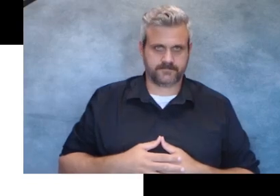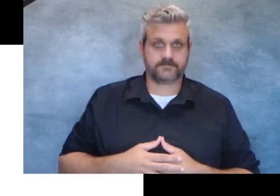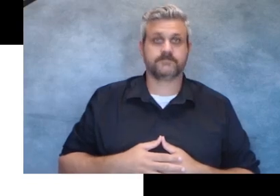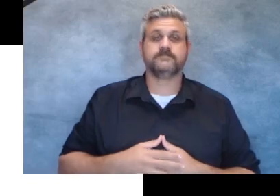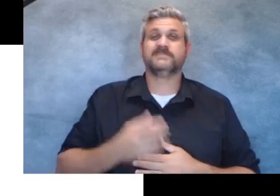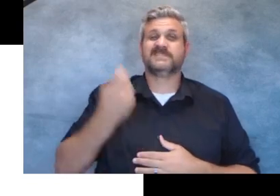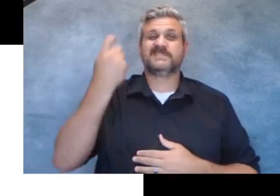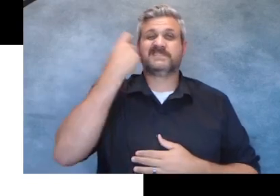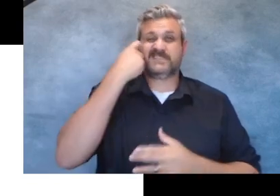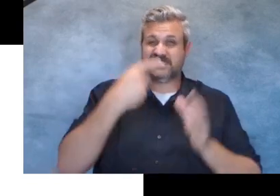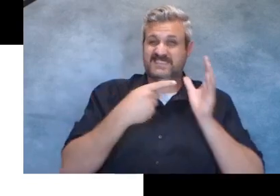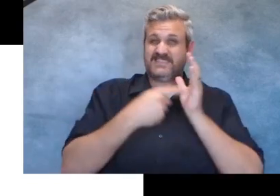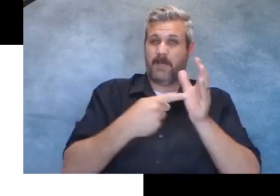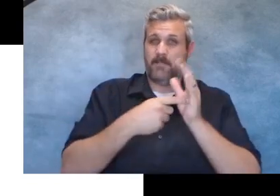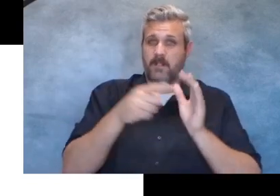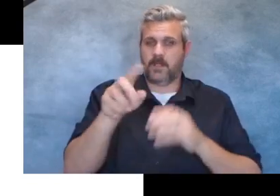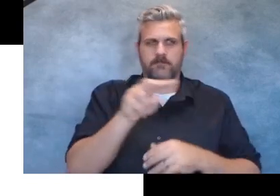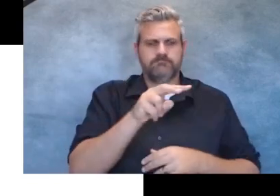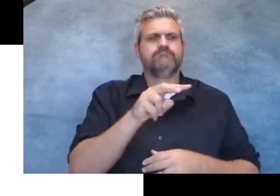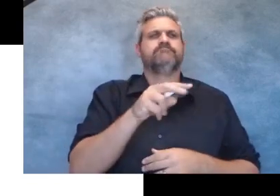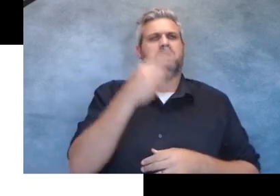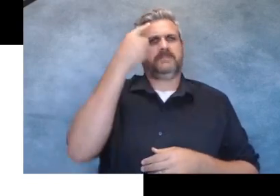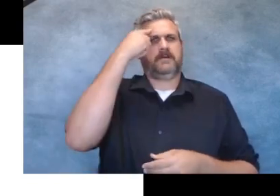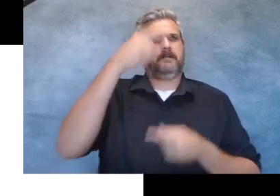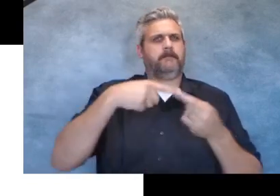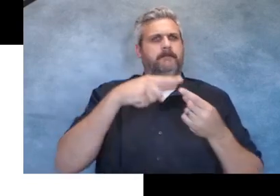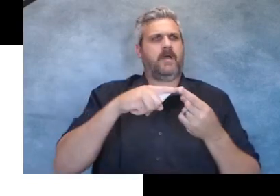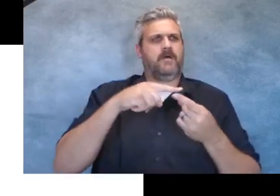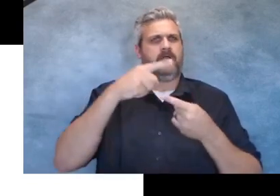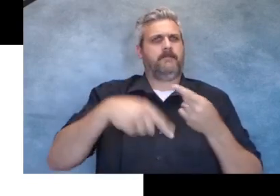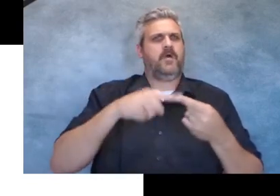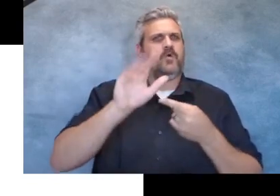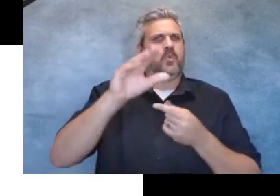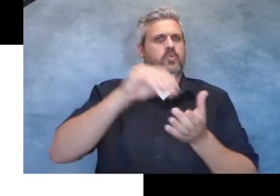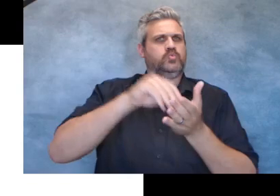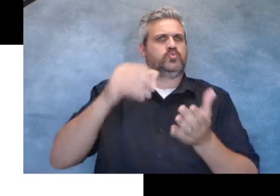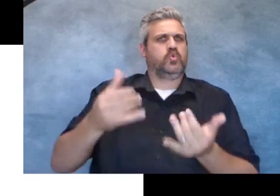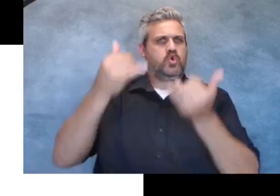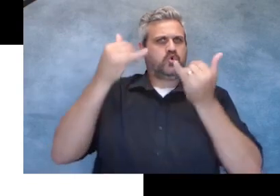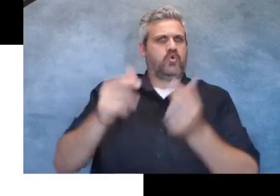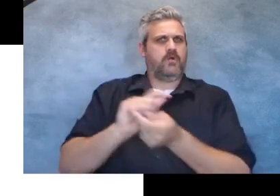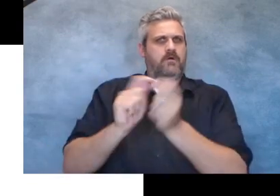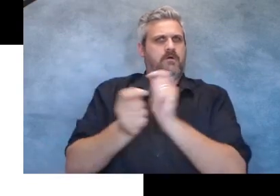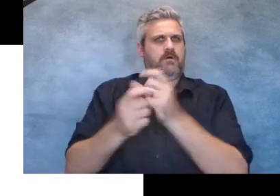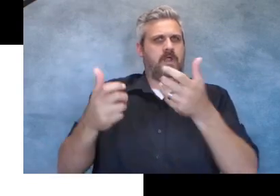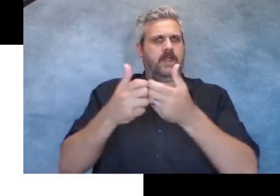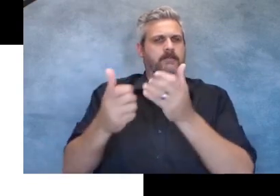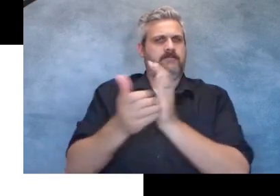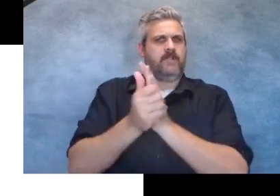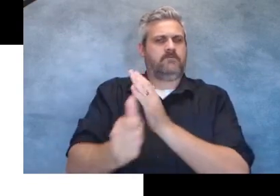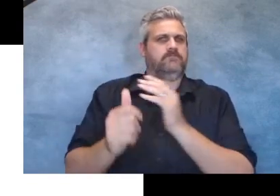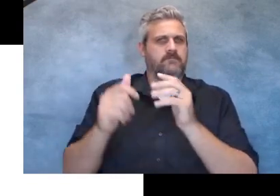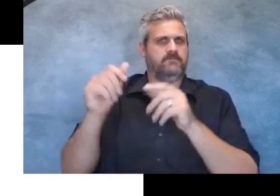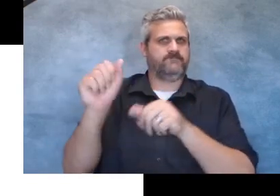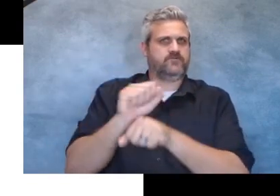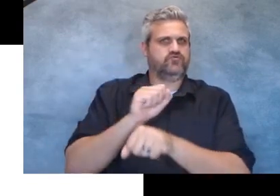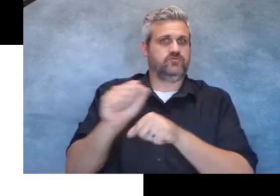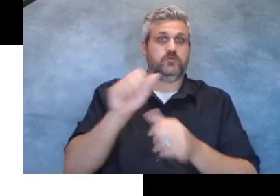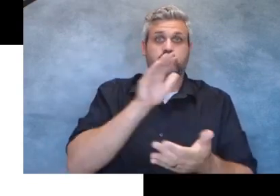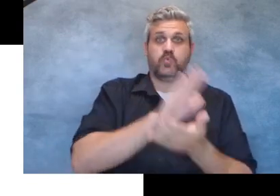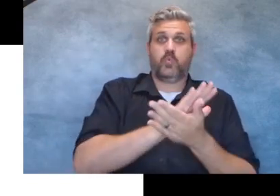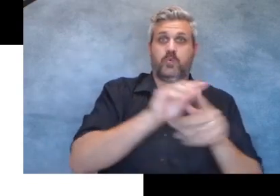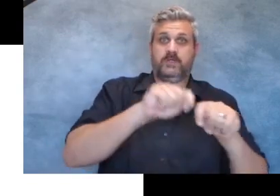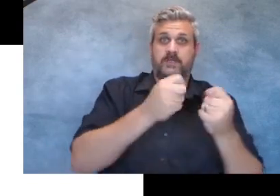After seeing those examples, think about your student's current level of adaptive functioning. While the school team may be able to explain how this impacts